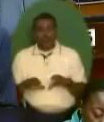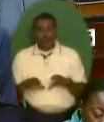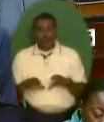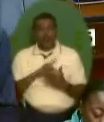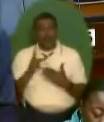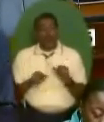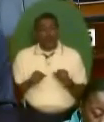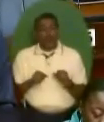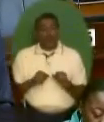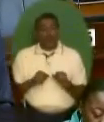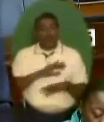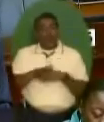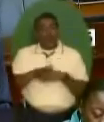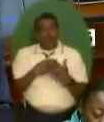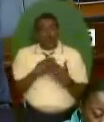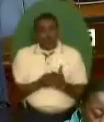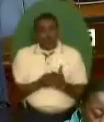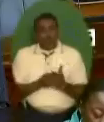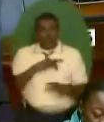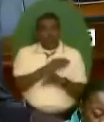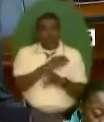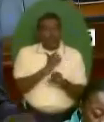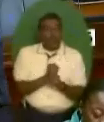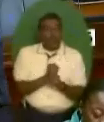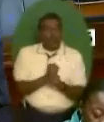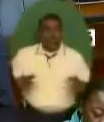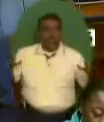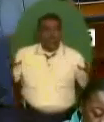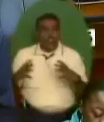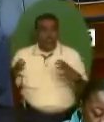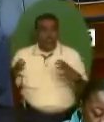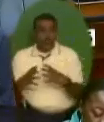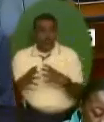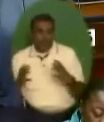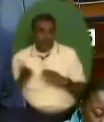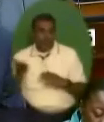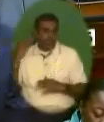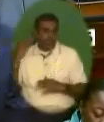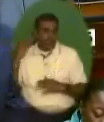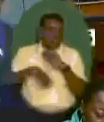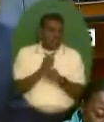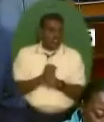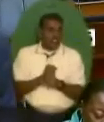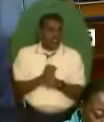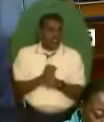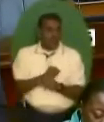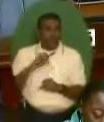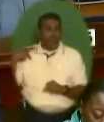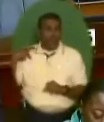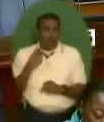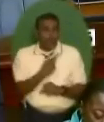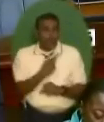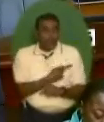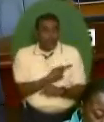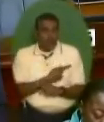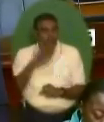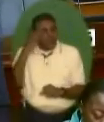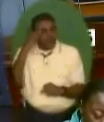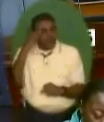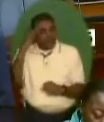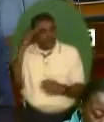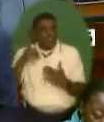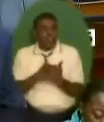of negative activities which combined to threaten our economic well-being last year, it was clear to the Parliament that the major objective of the new